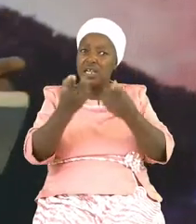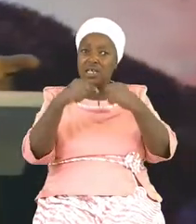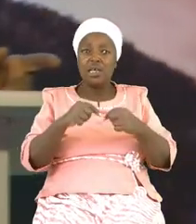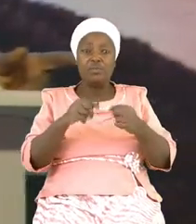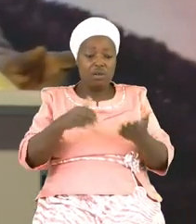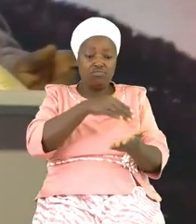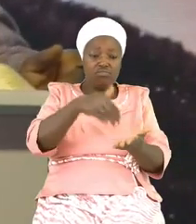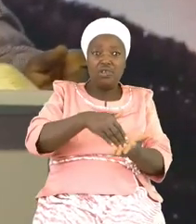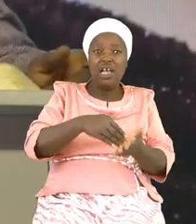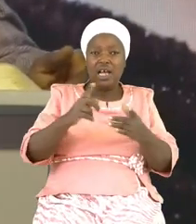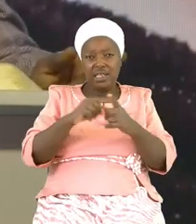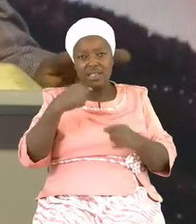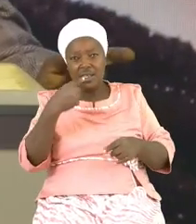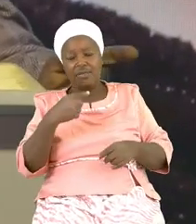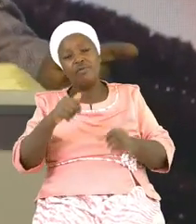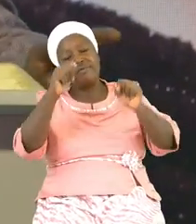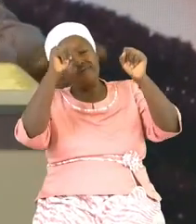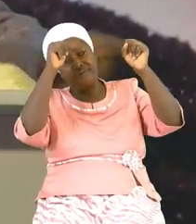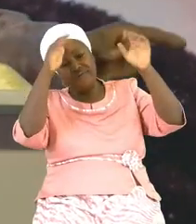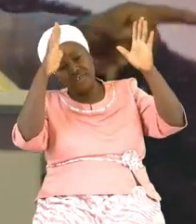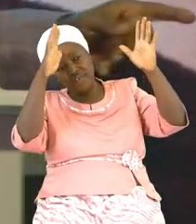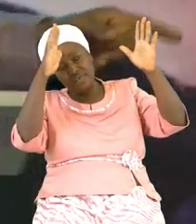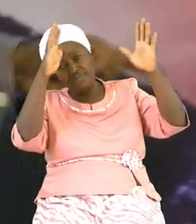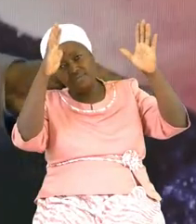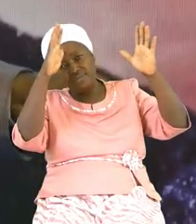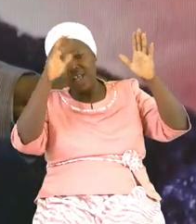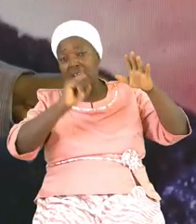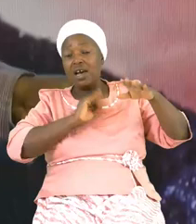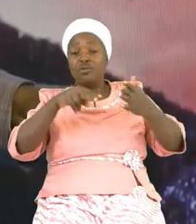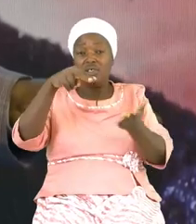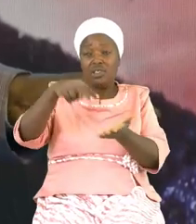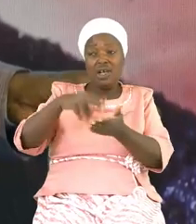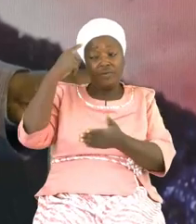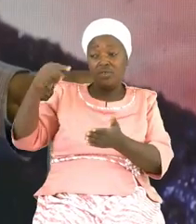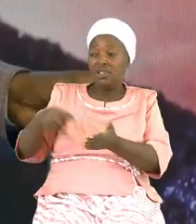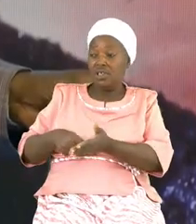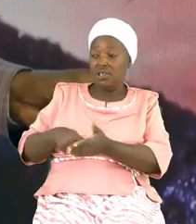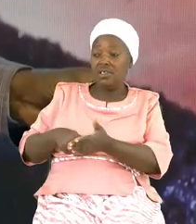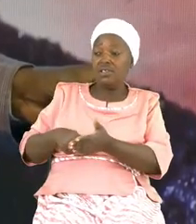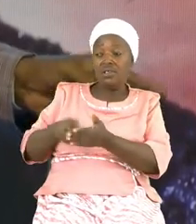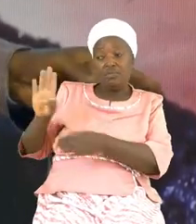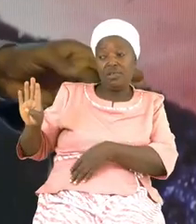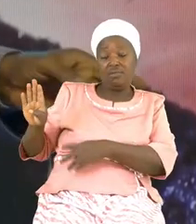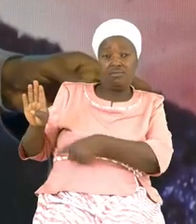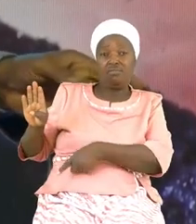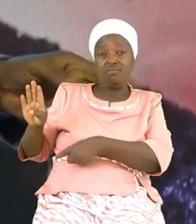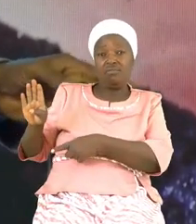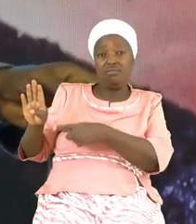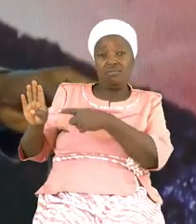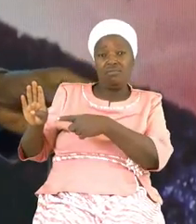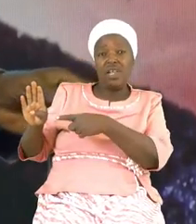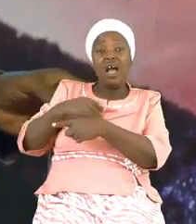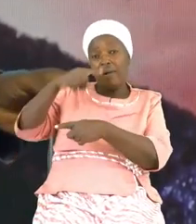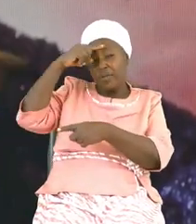said, Father, I'll stand for this base person, and because of